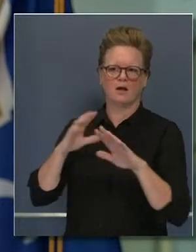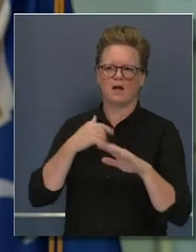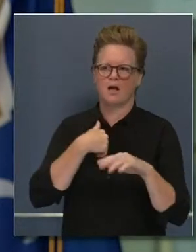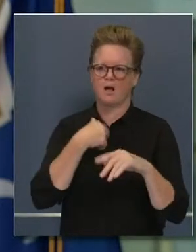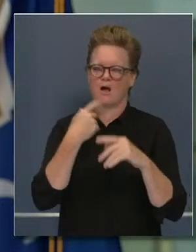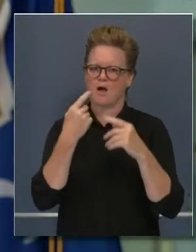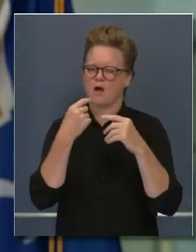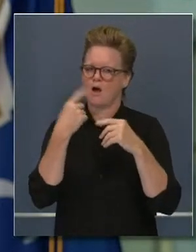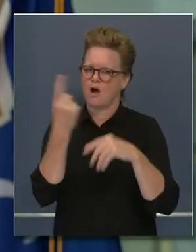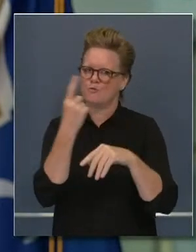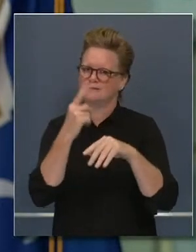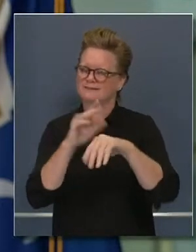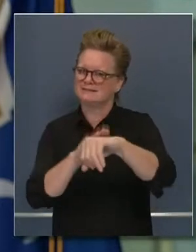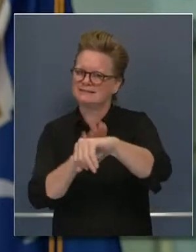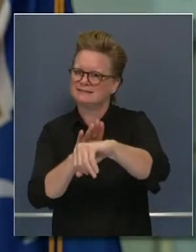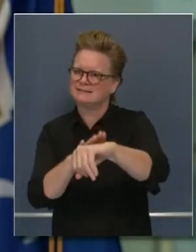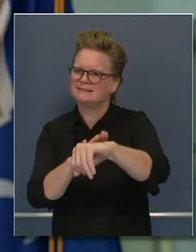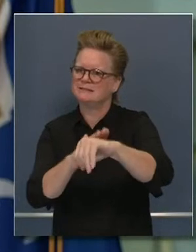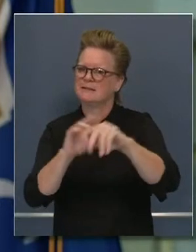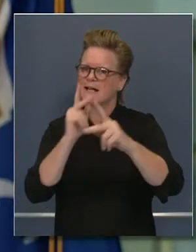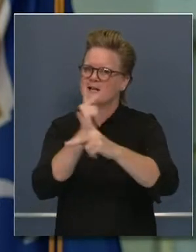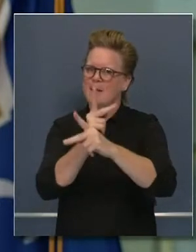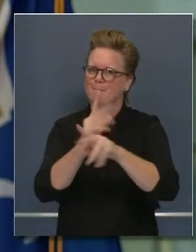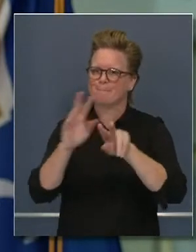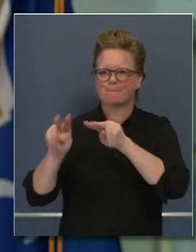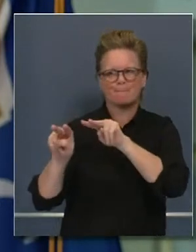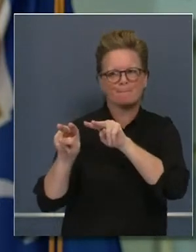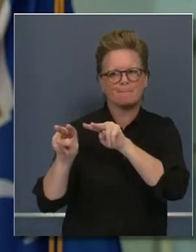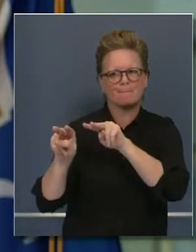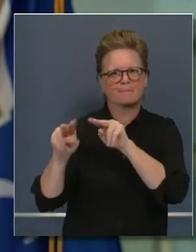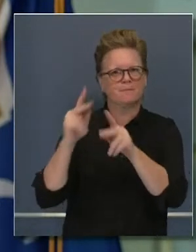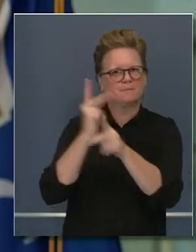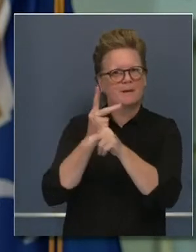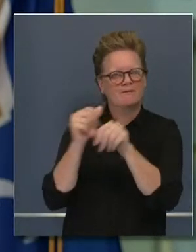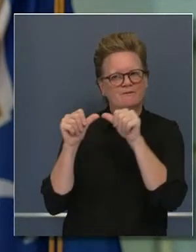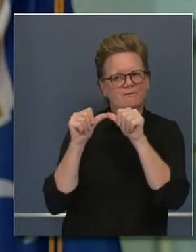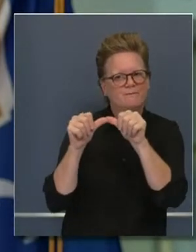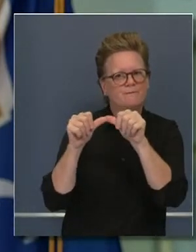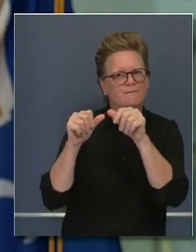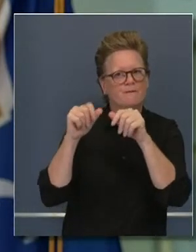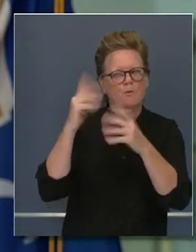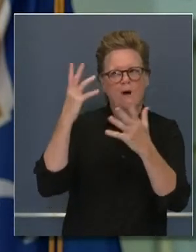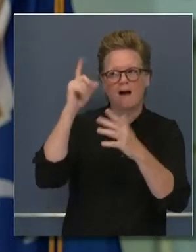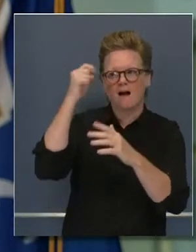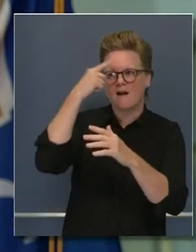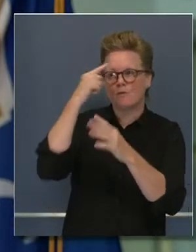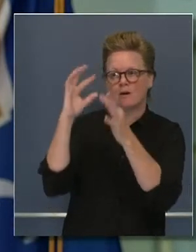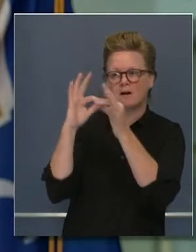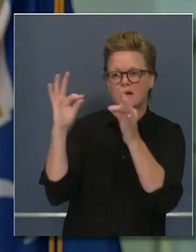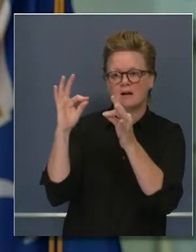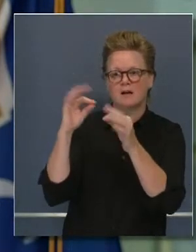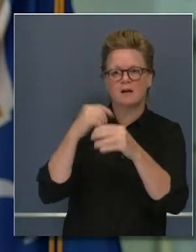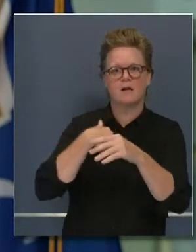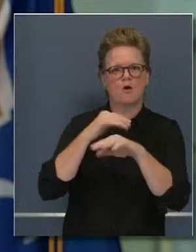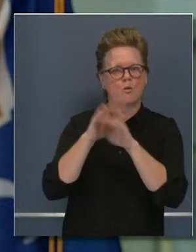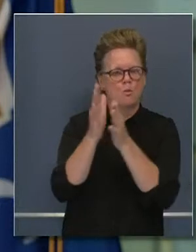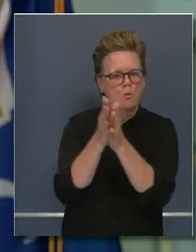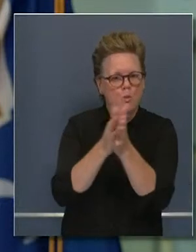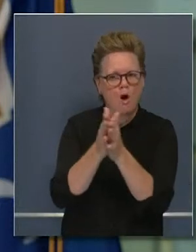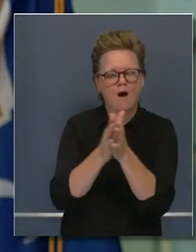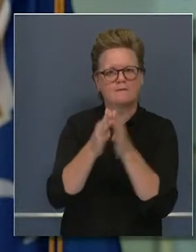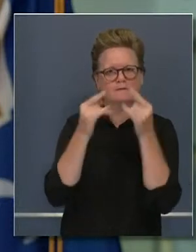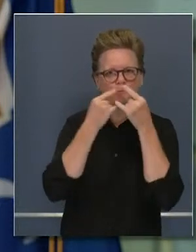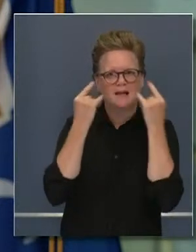urge us to keep our guard up, to do the things that the governor reminds us: wash our hands, wear our mask, keep